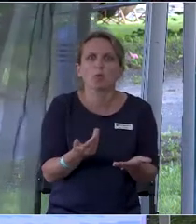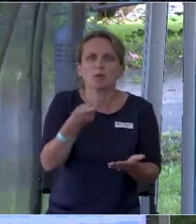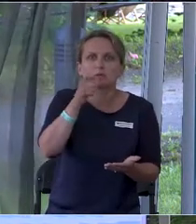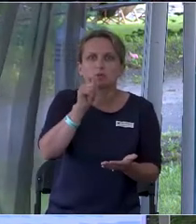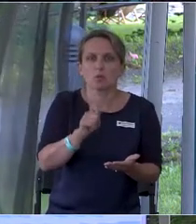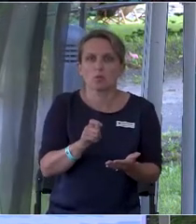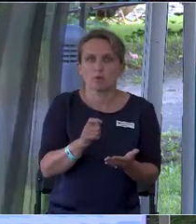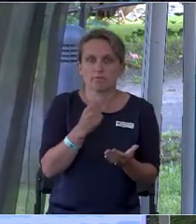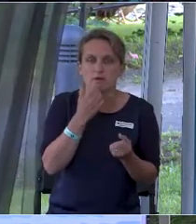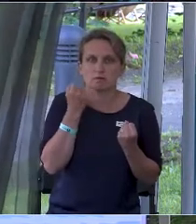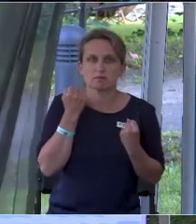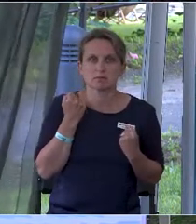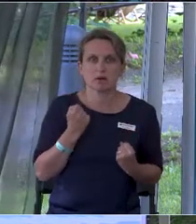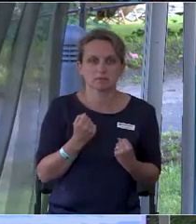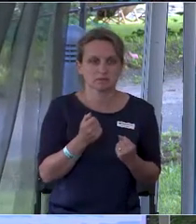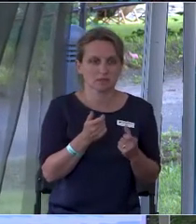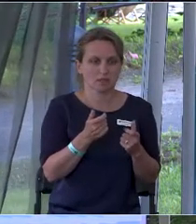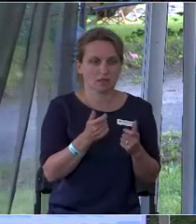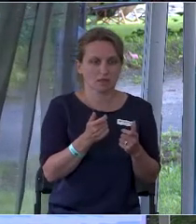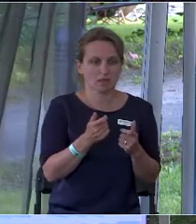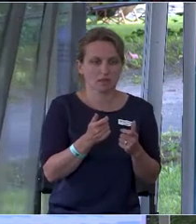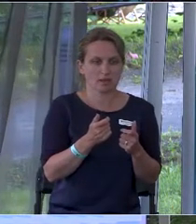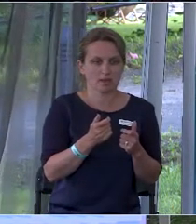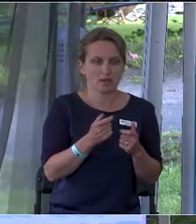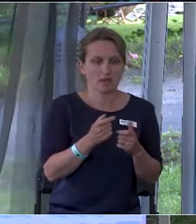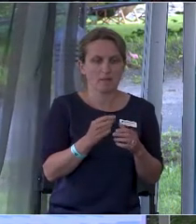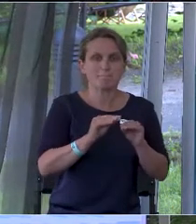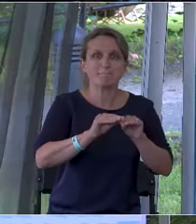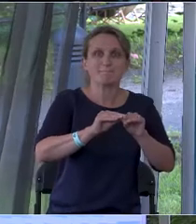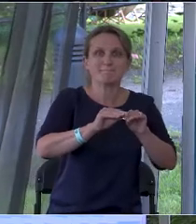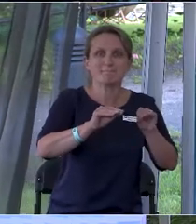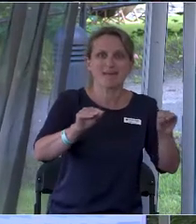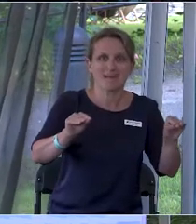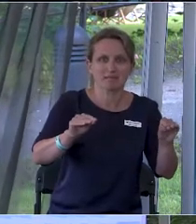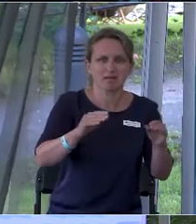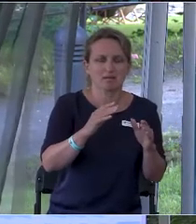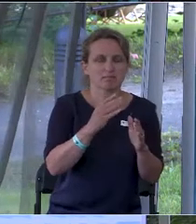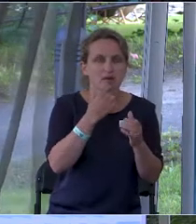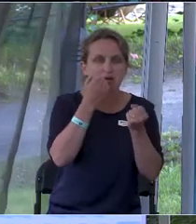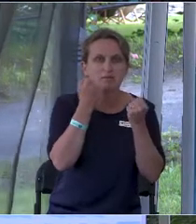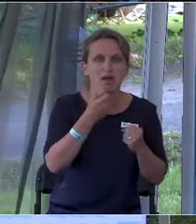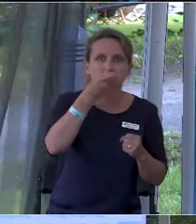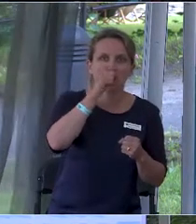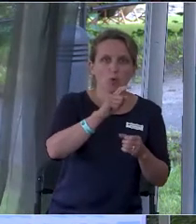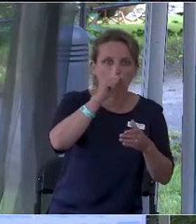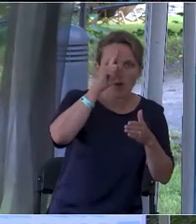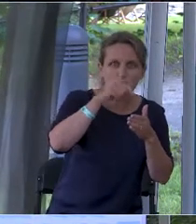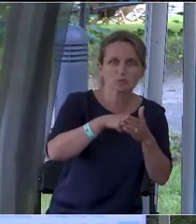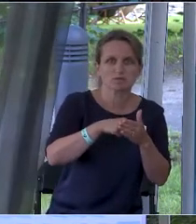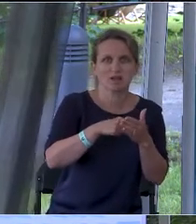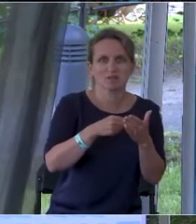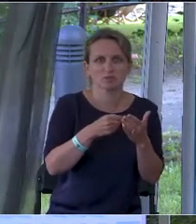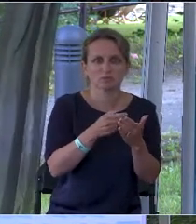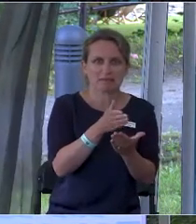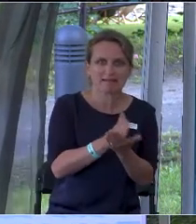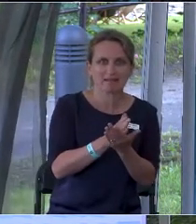much more difficult to media to create a trust, a confidence, than to say that I'm going to do